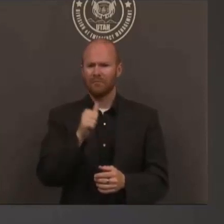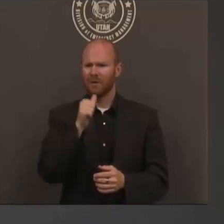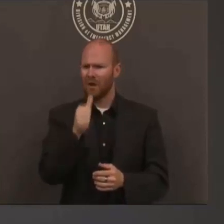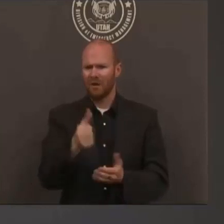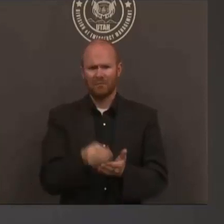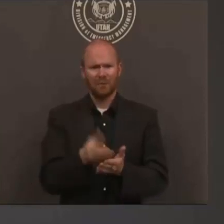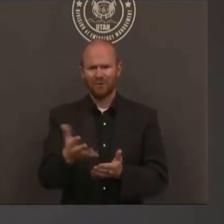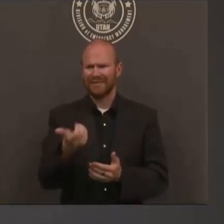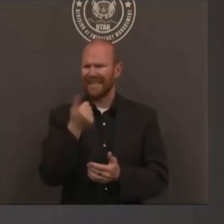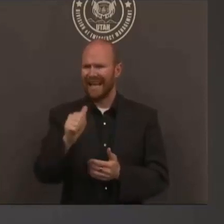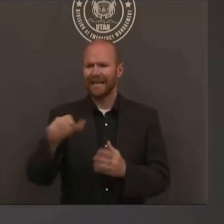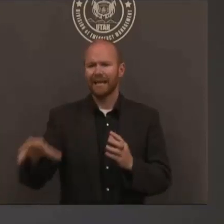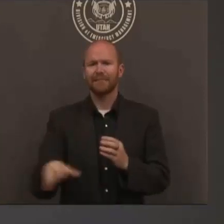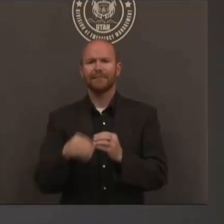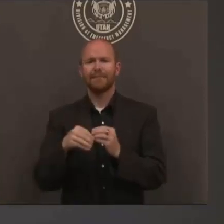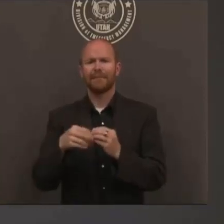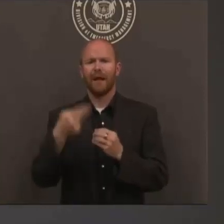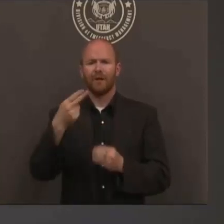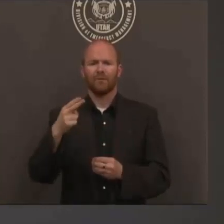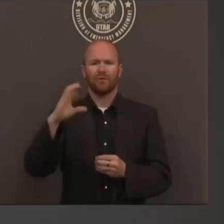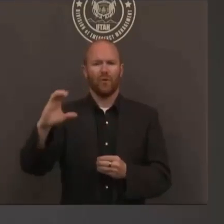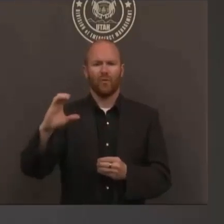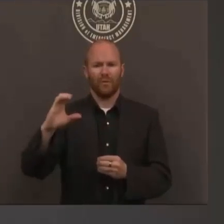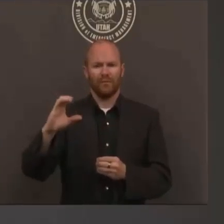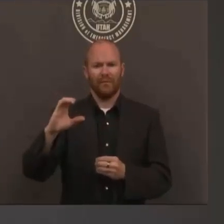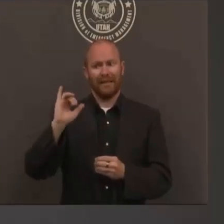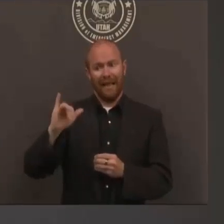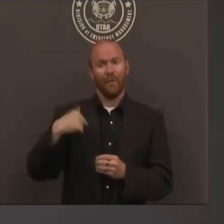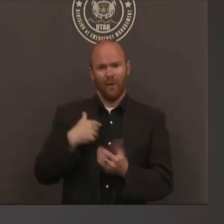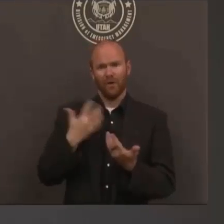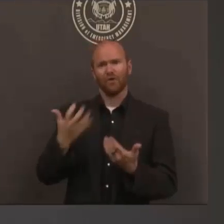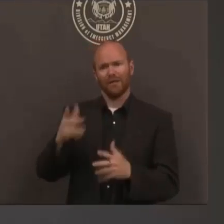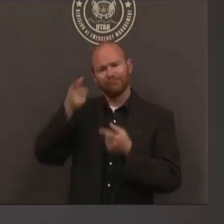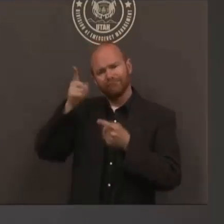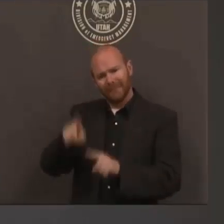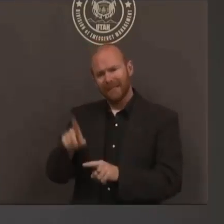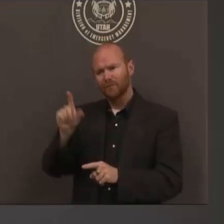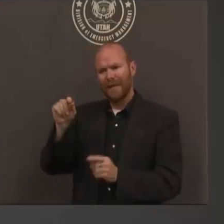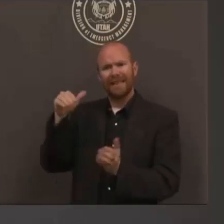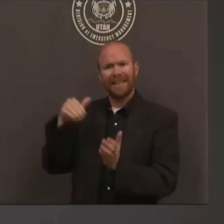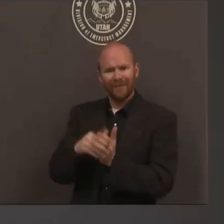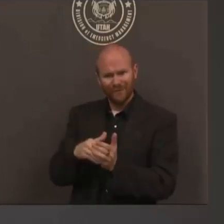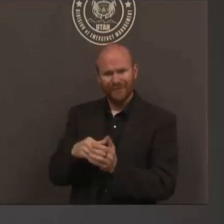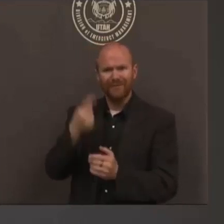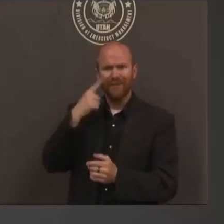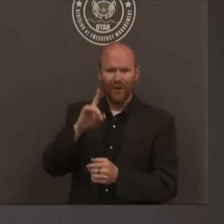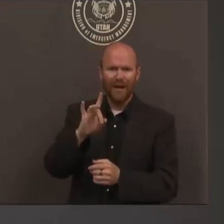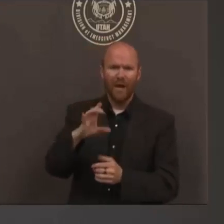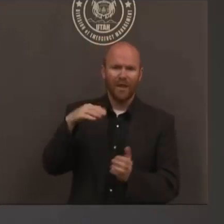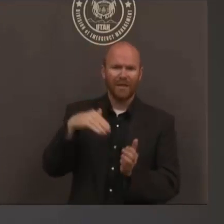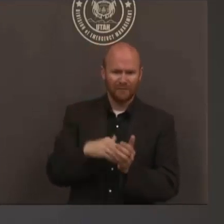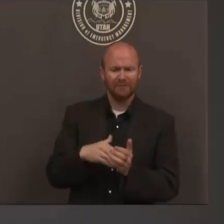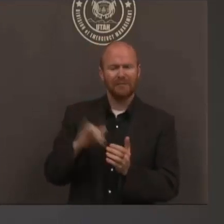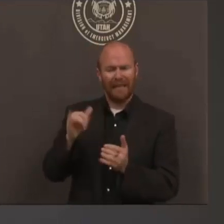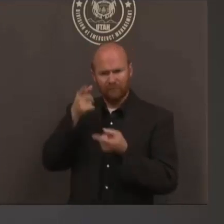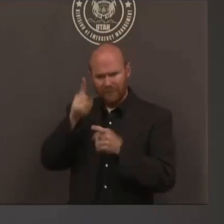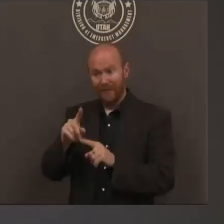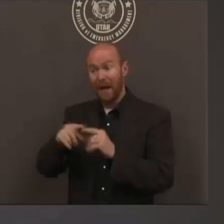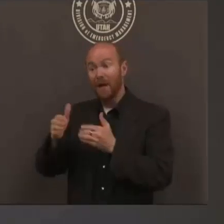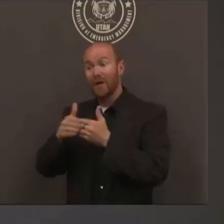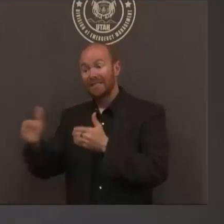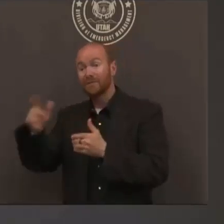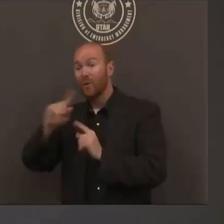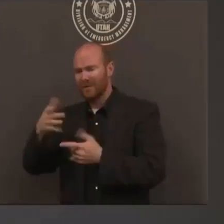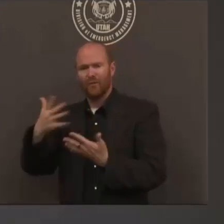additional purchase of the hydroxychloroquine product. That's not going to happen. And so that leaves us to the question of